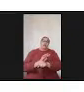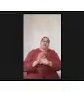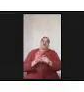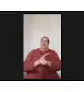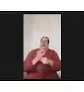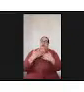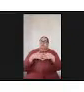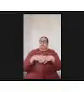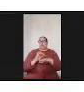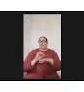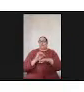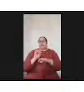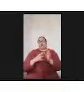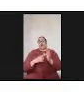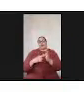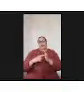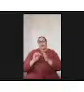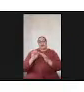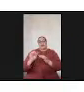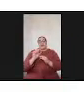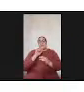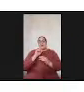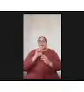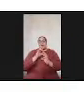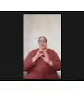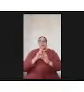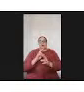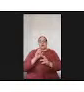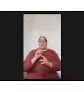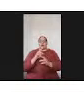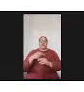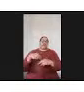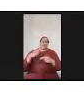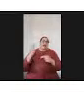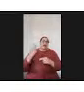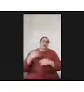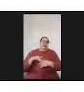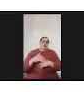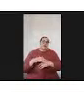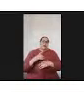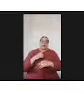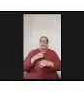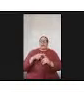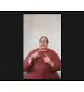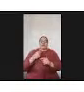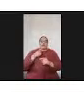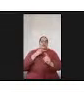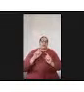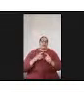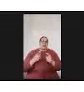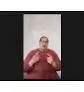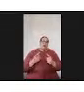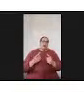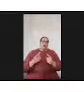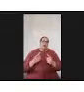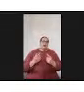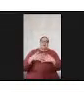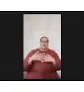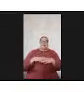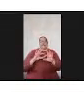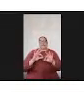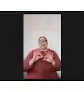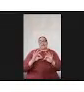implementation of the recommendation of that report were quite high, and were unable or won't be able to implement